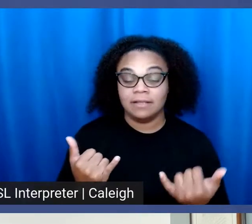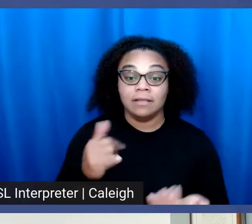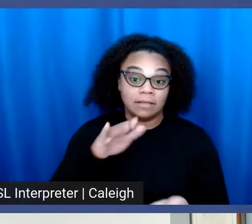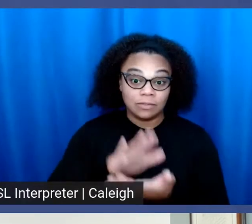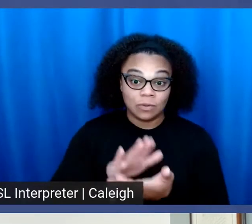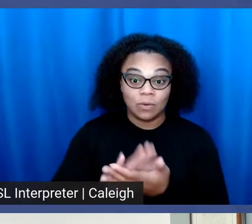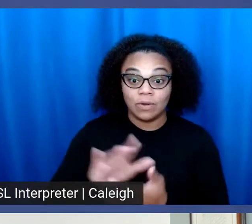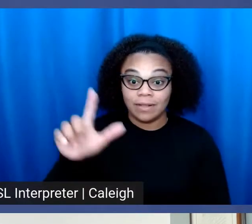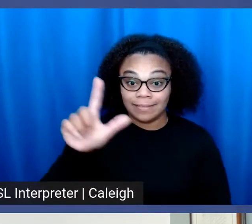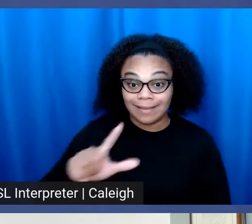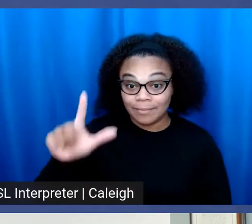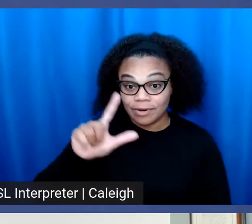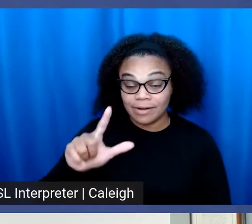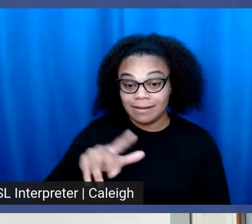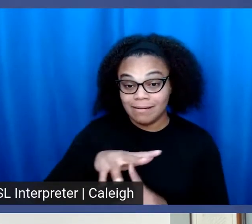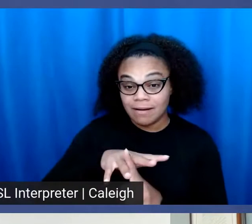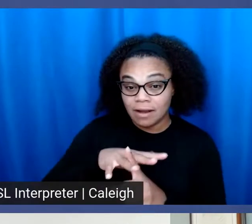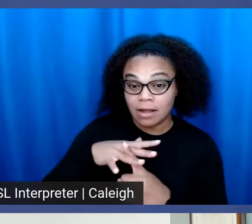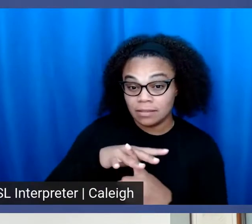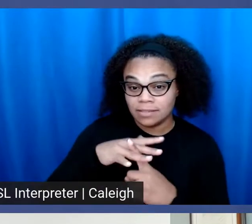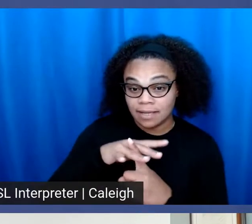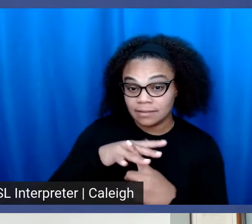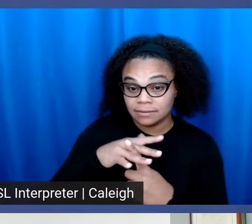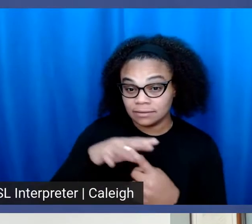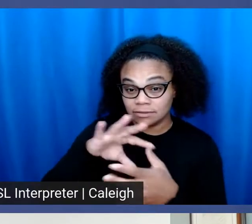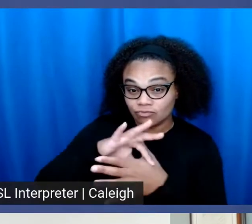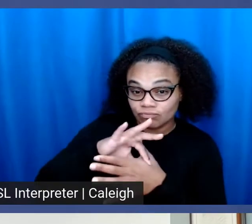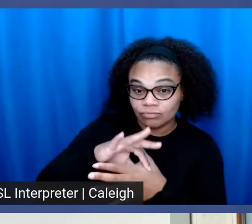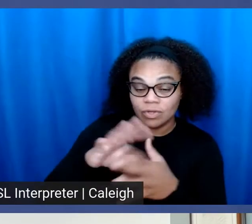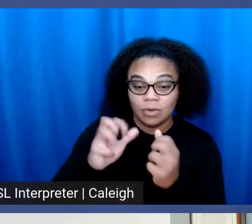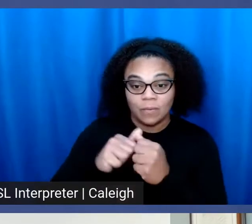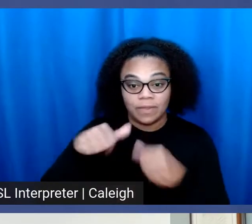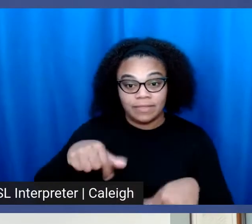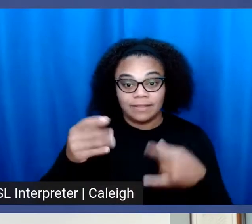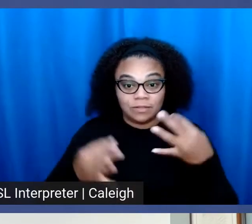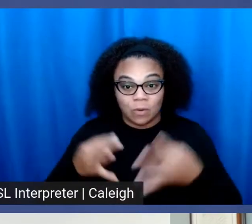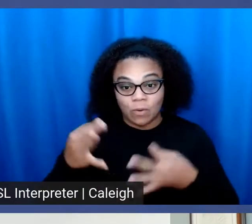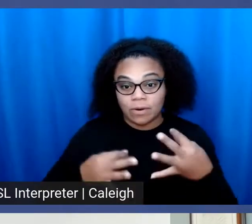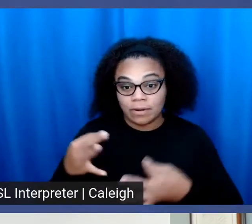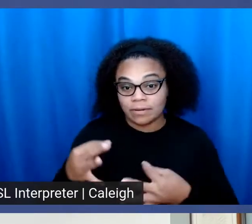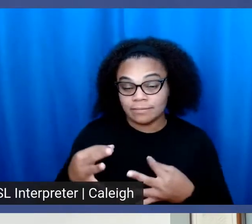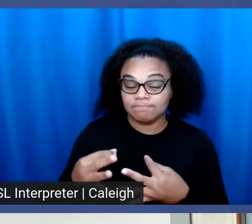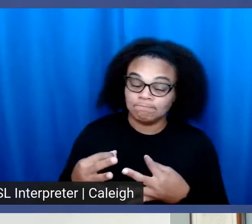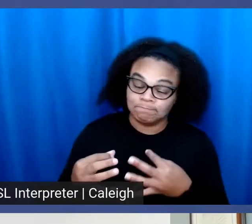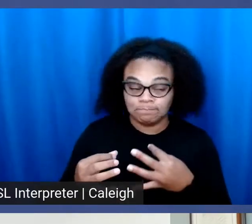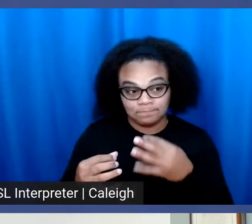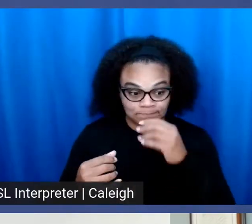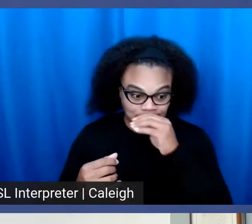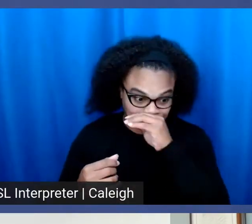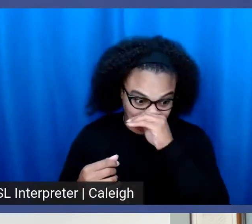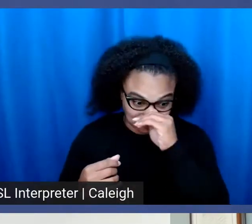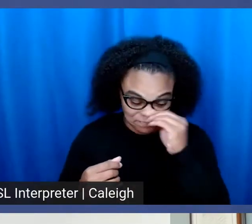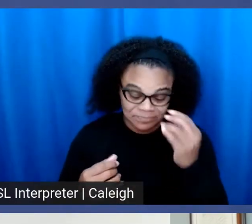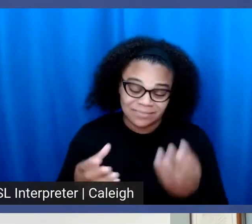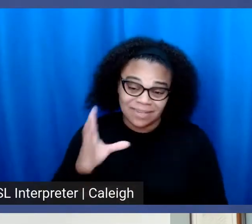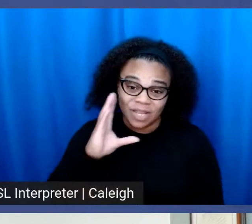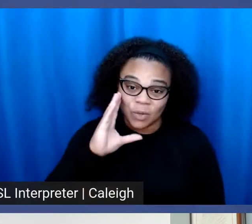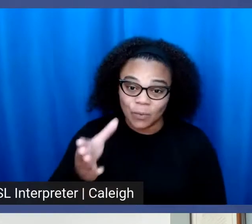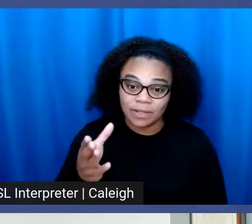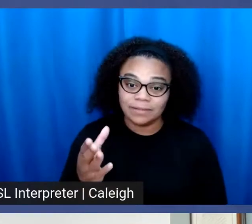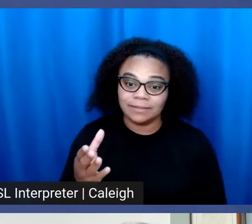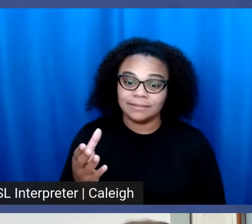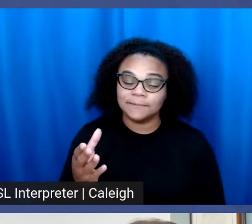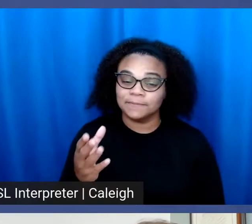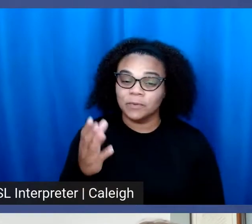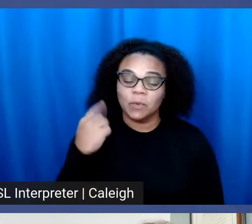library context with this court is going to be an area of, again, change.